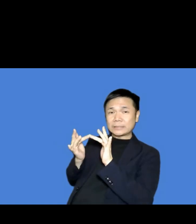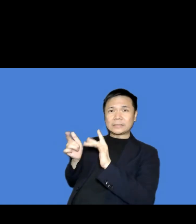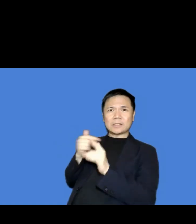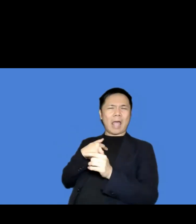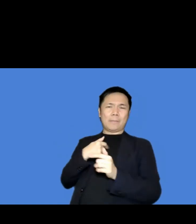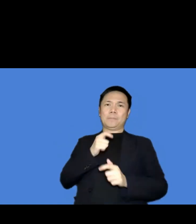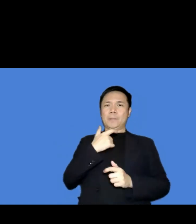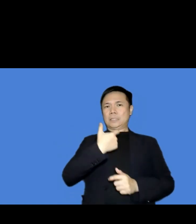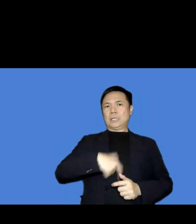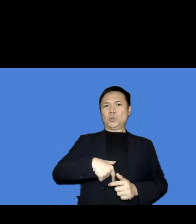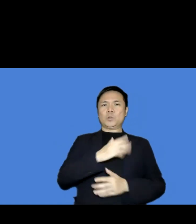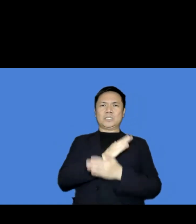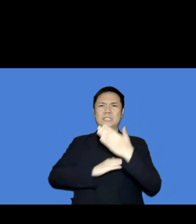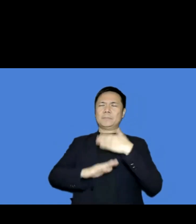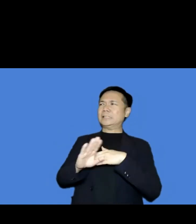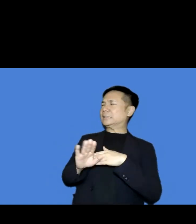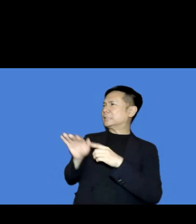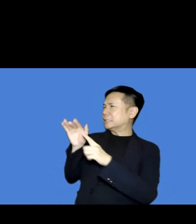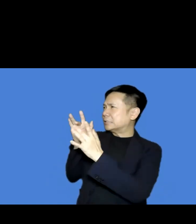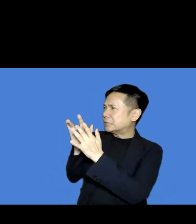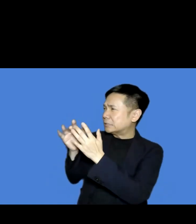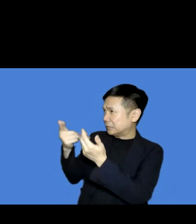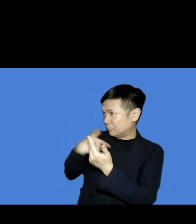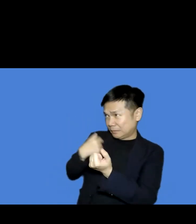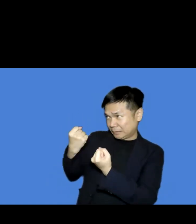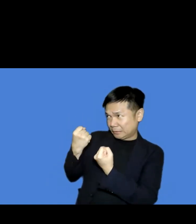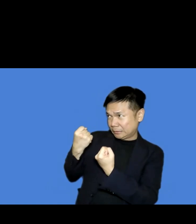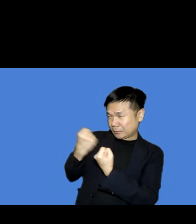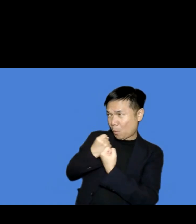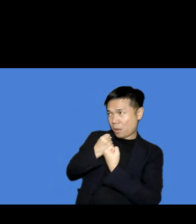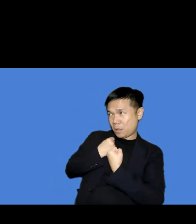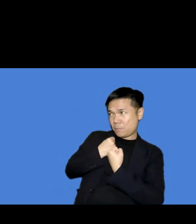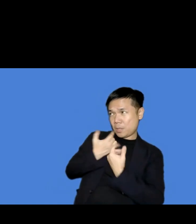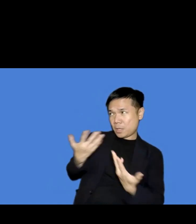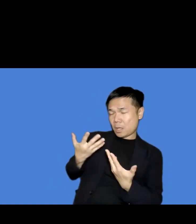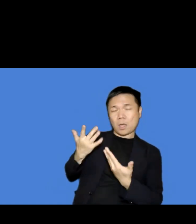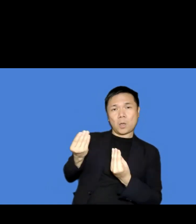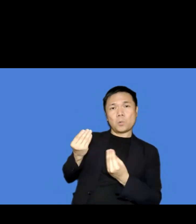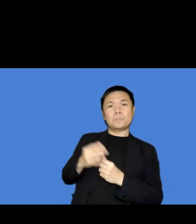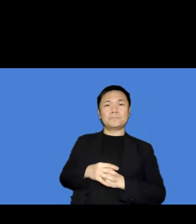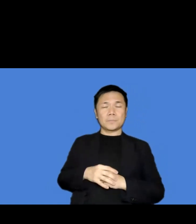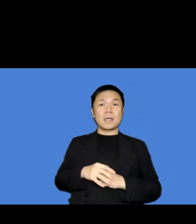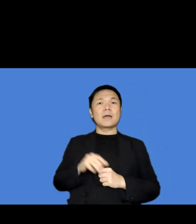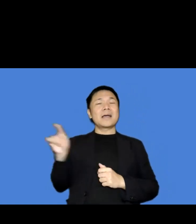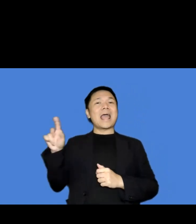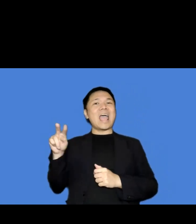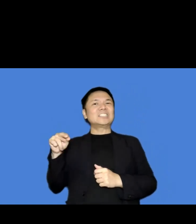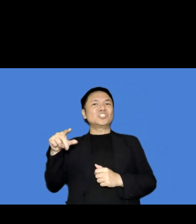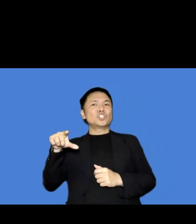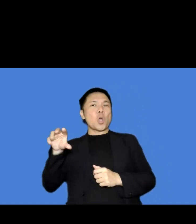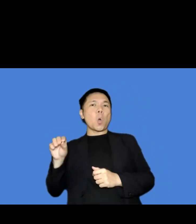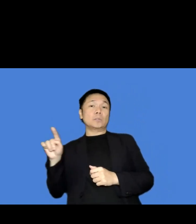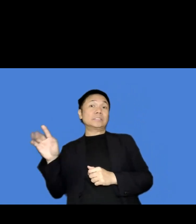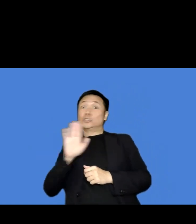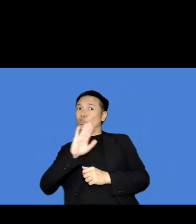candidate? Who can support? So this is the question. The question is, how do NGOs that don't